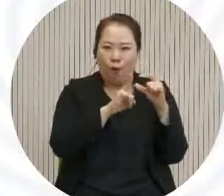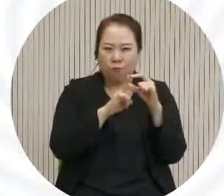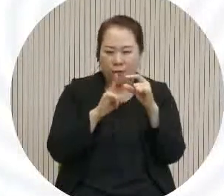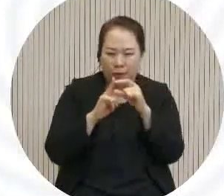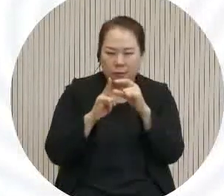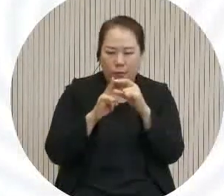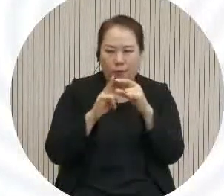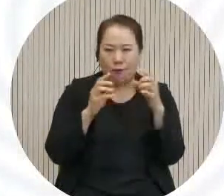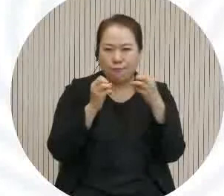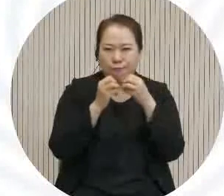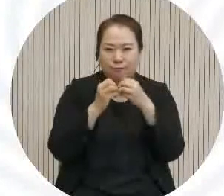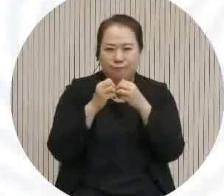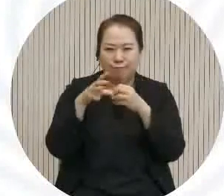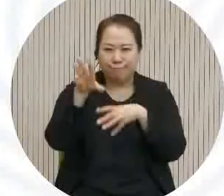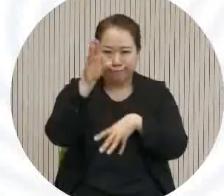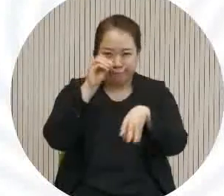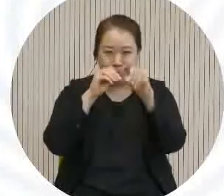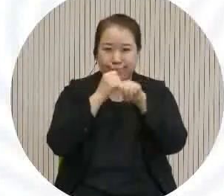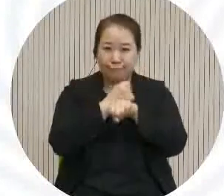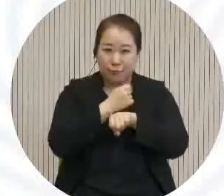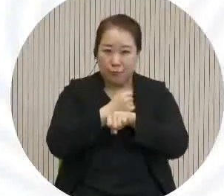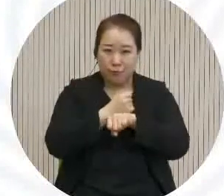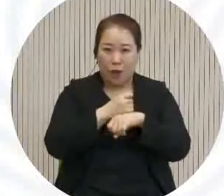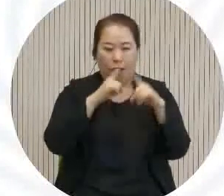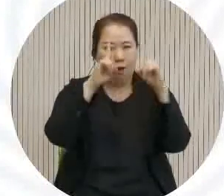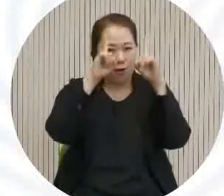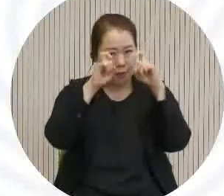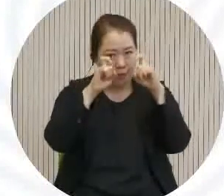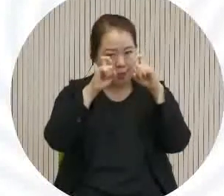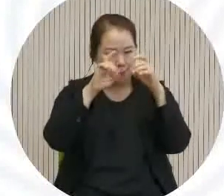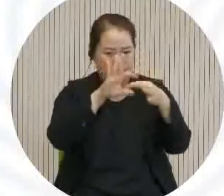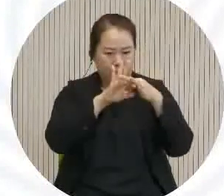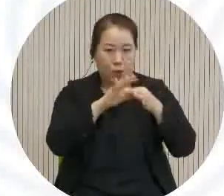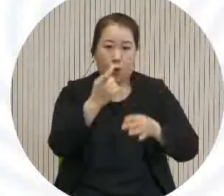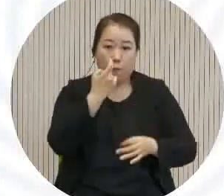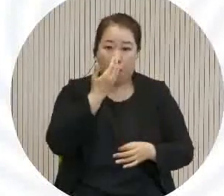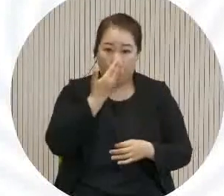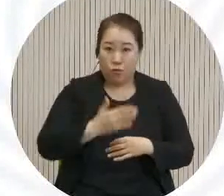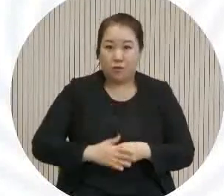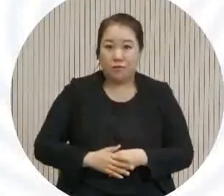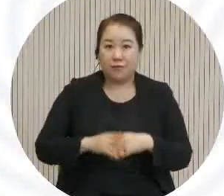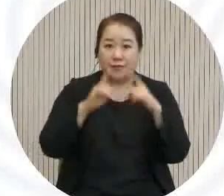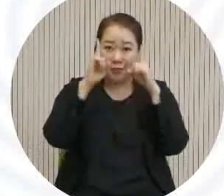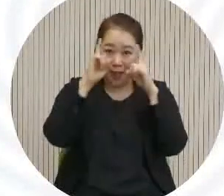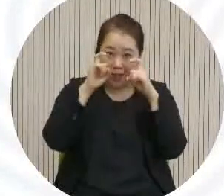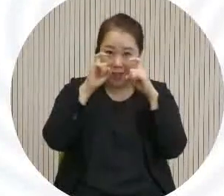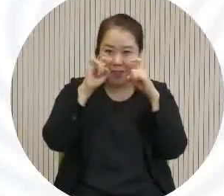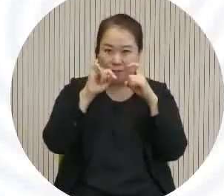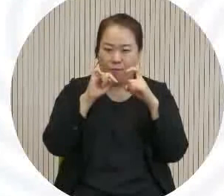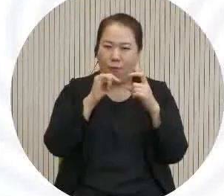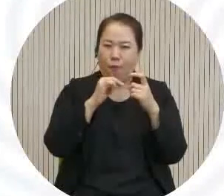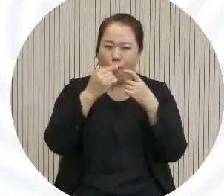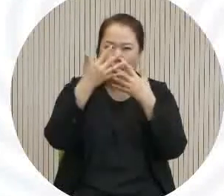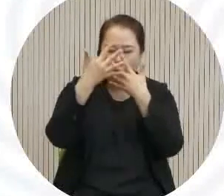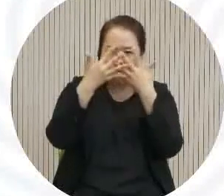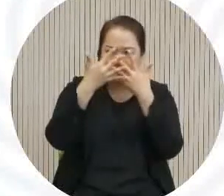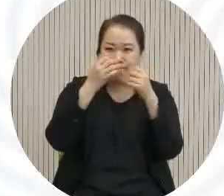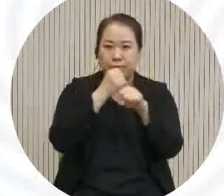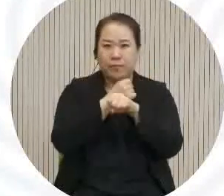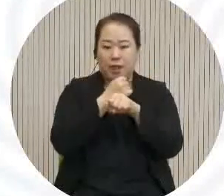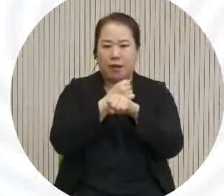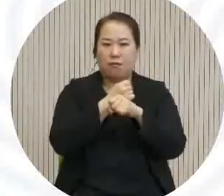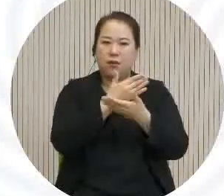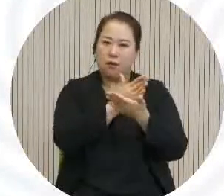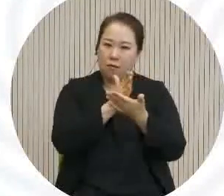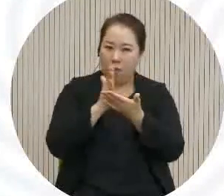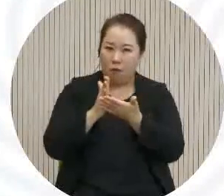about digital art and pictures, such as picture size, resolution, and different formats, and